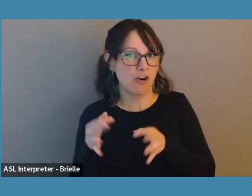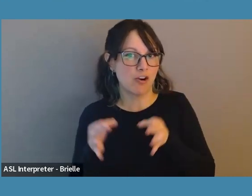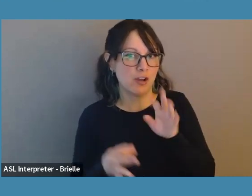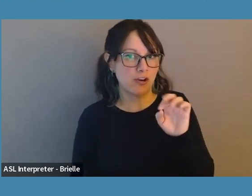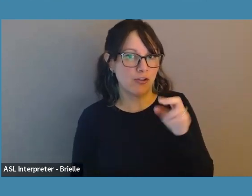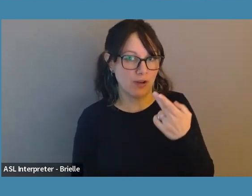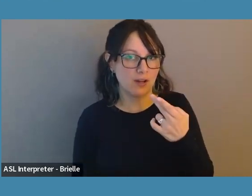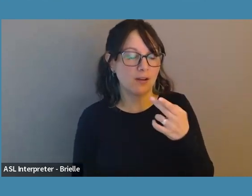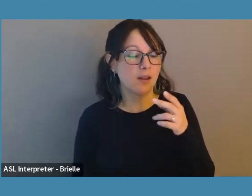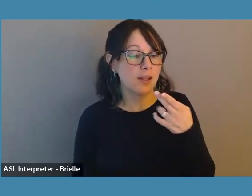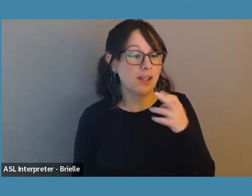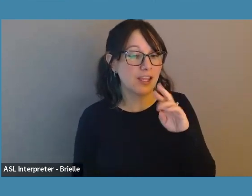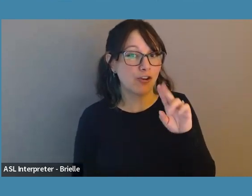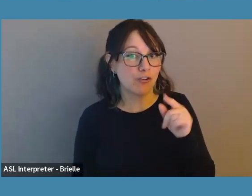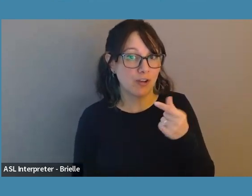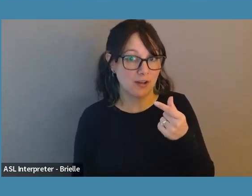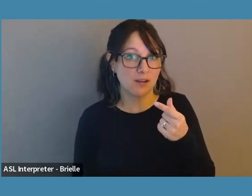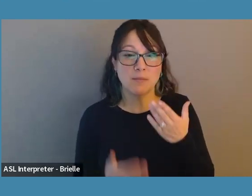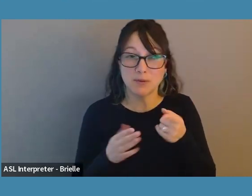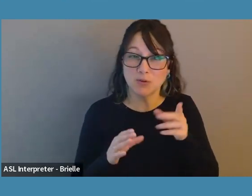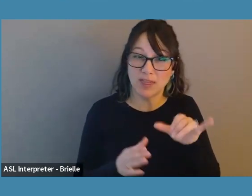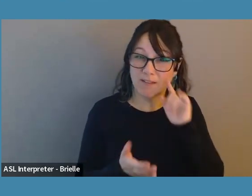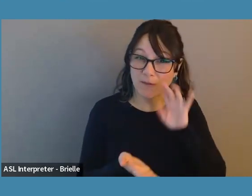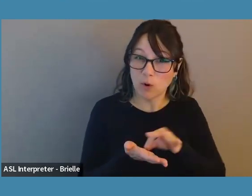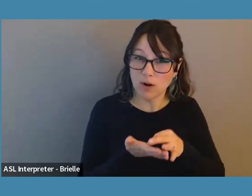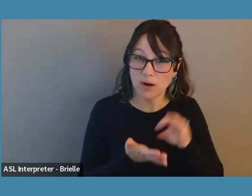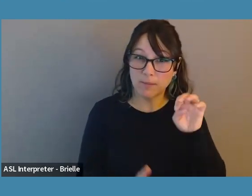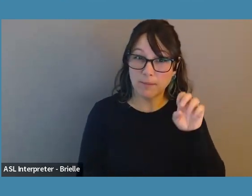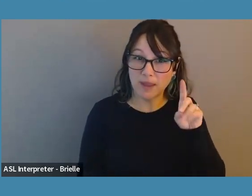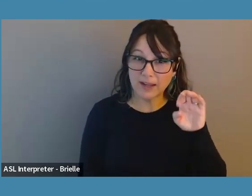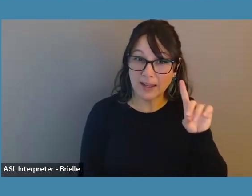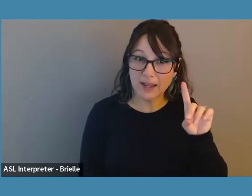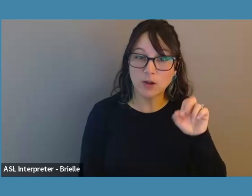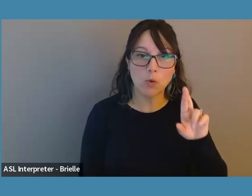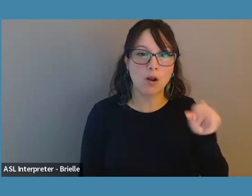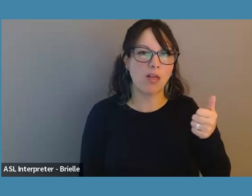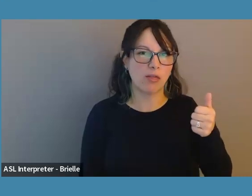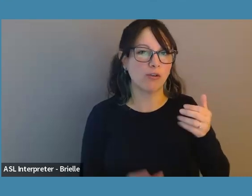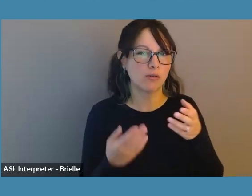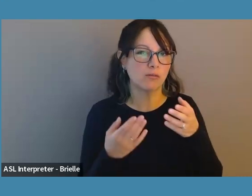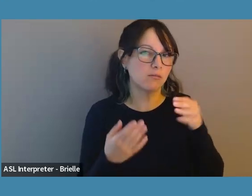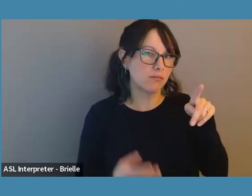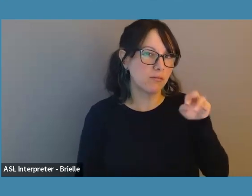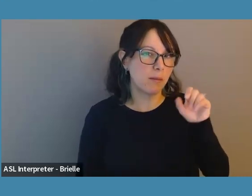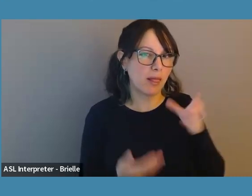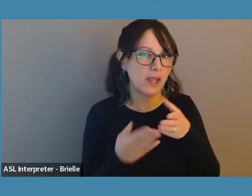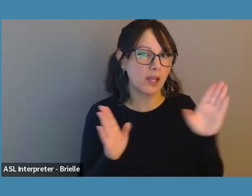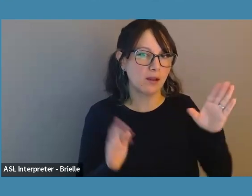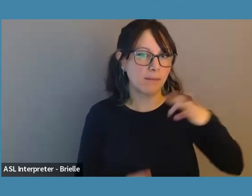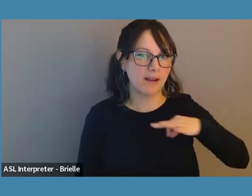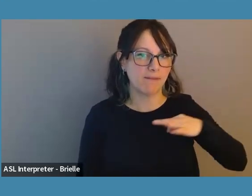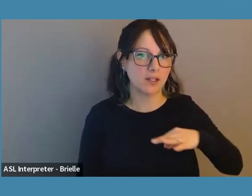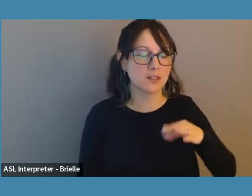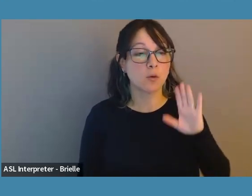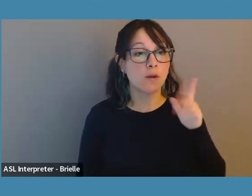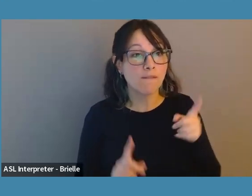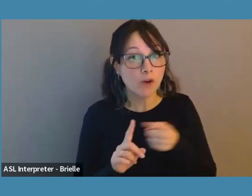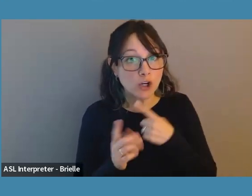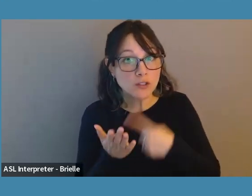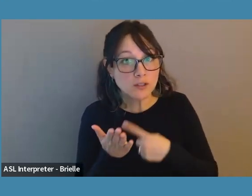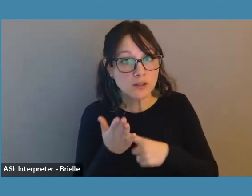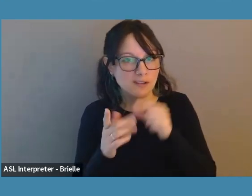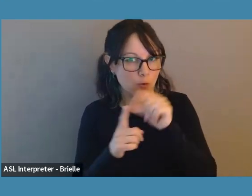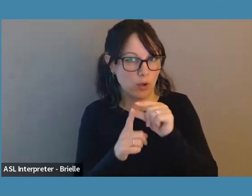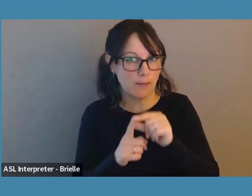doing a fair hearing for Medicaid or other public benefits. So we're going to talk first about some